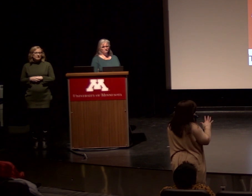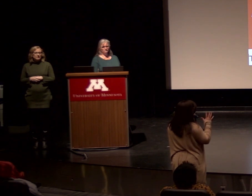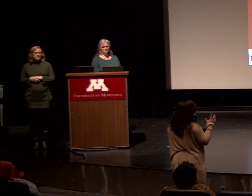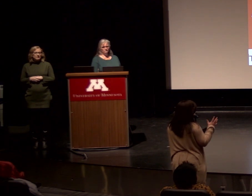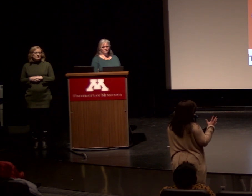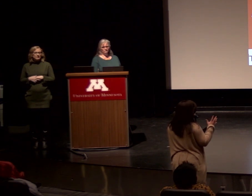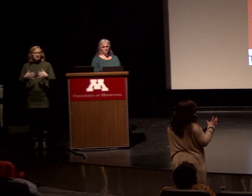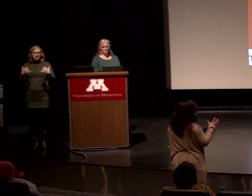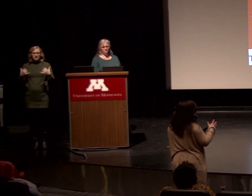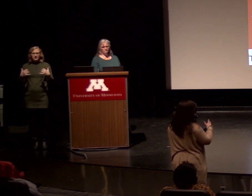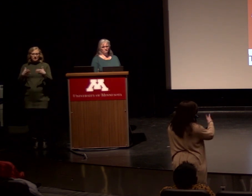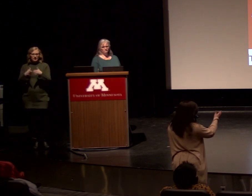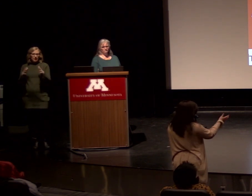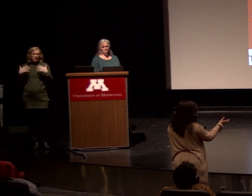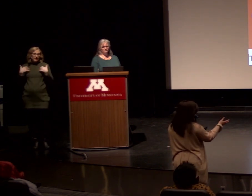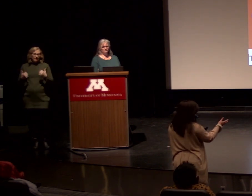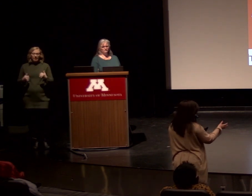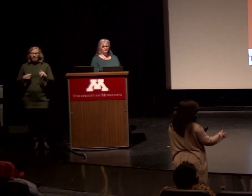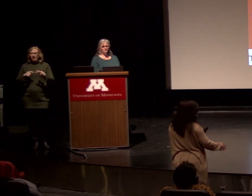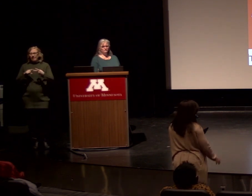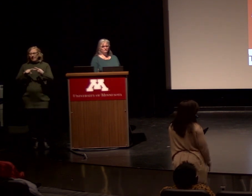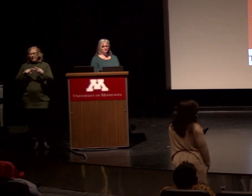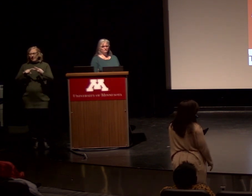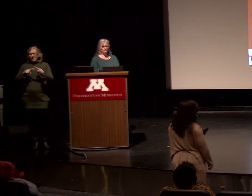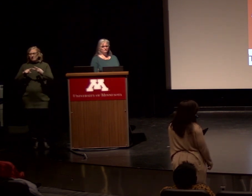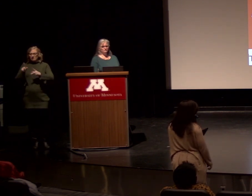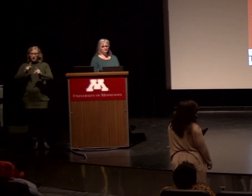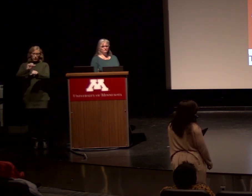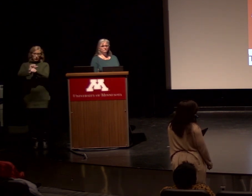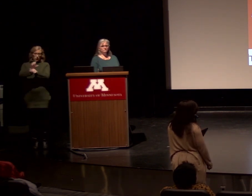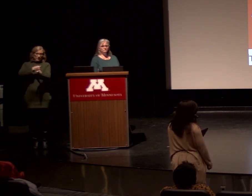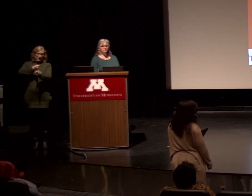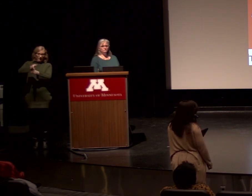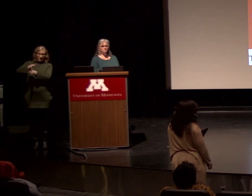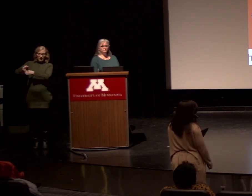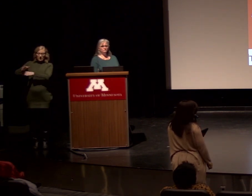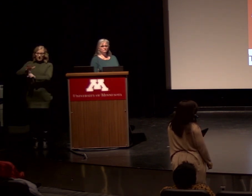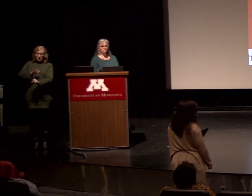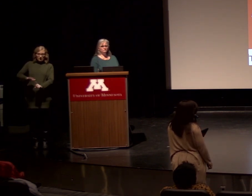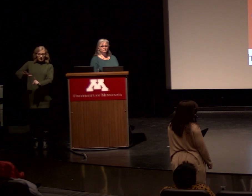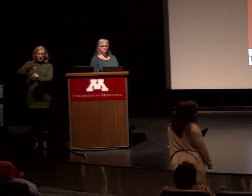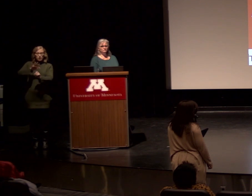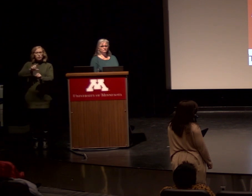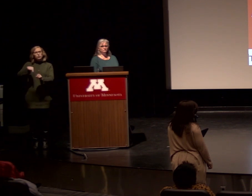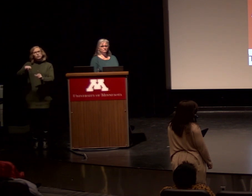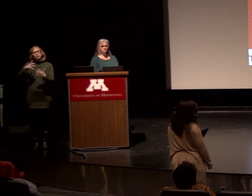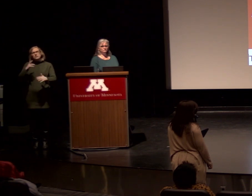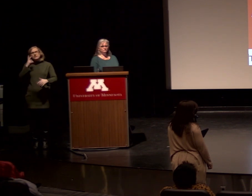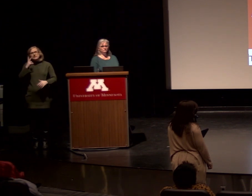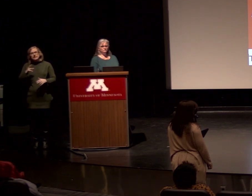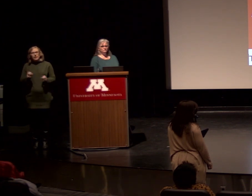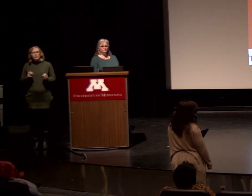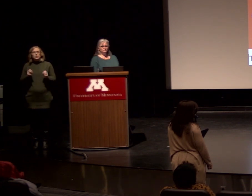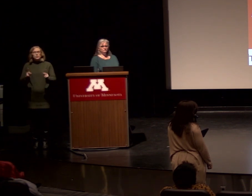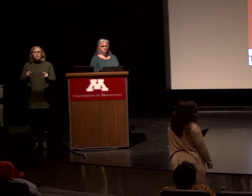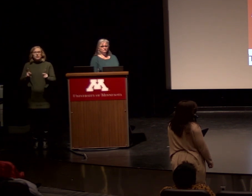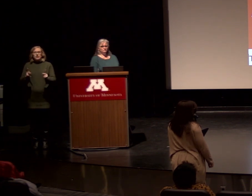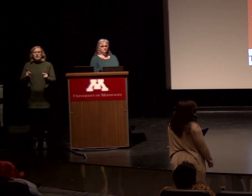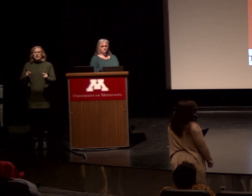as public health and out in the field kind of doing public health, do you see an opportunity